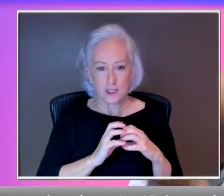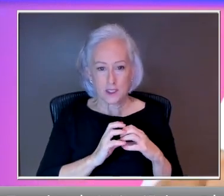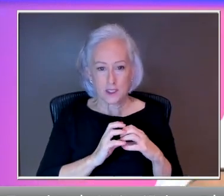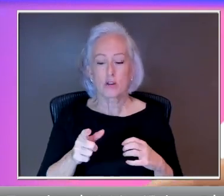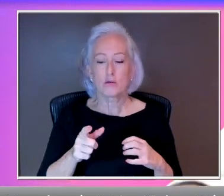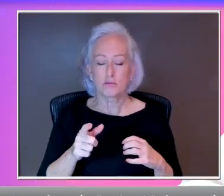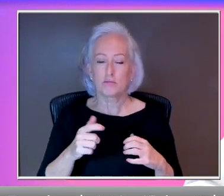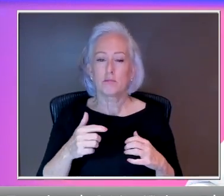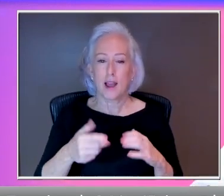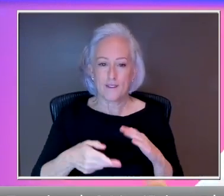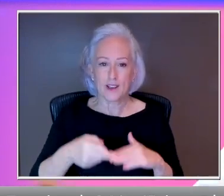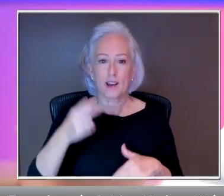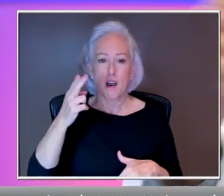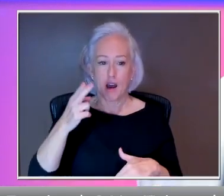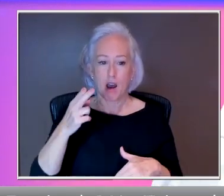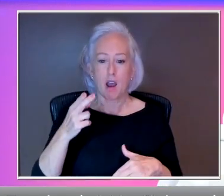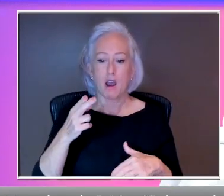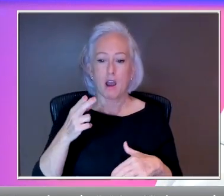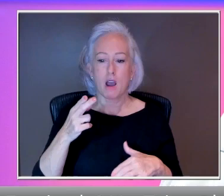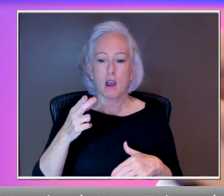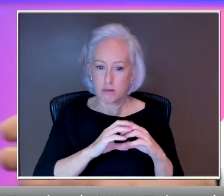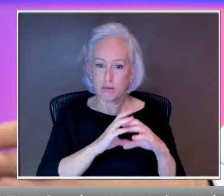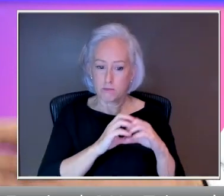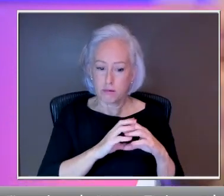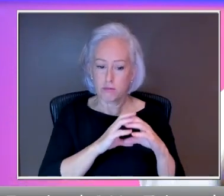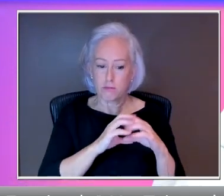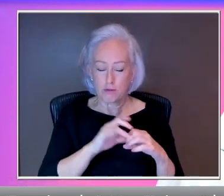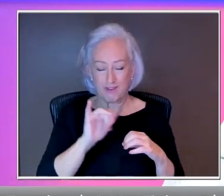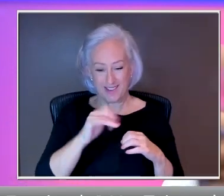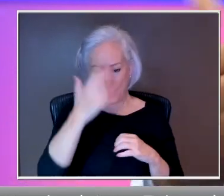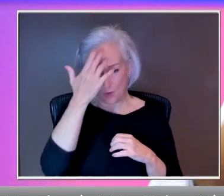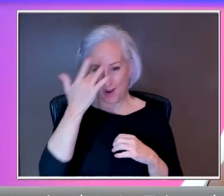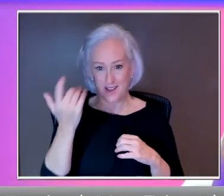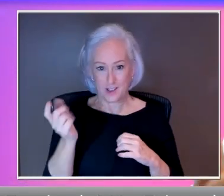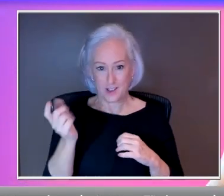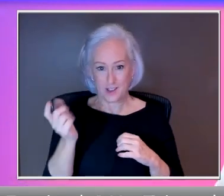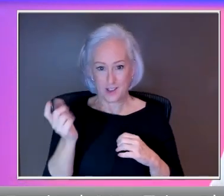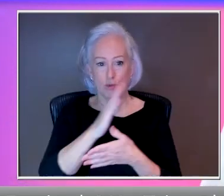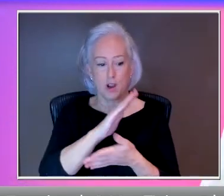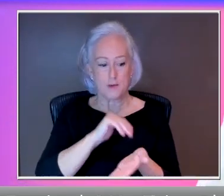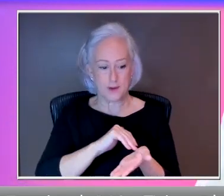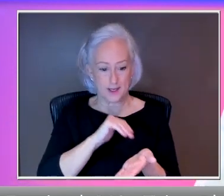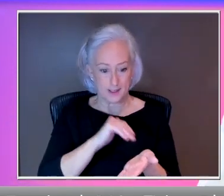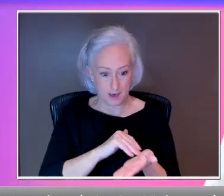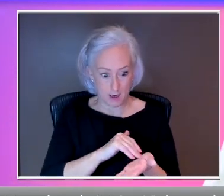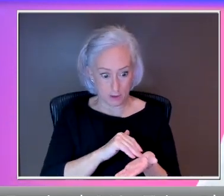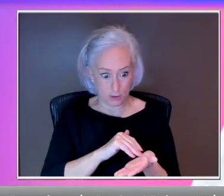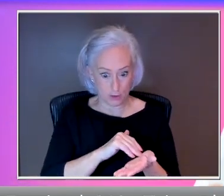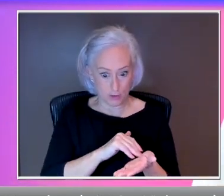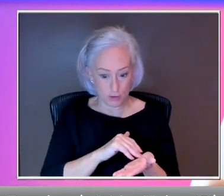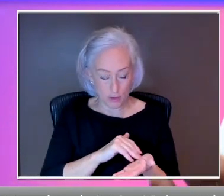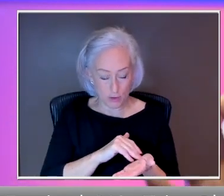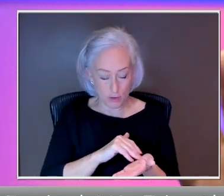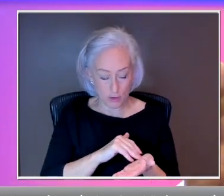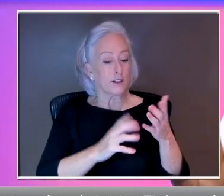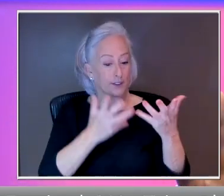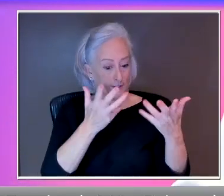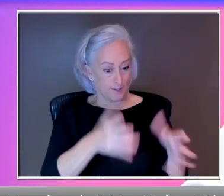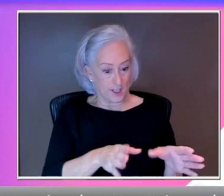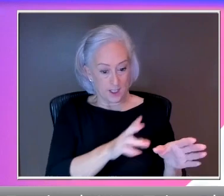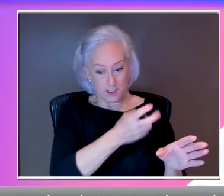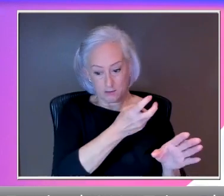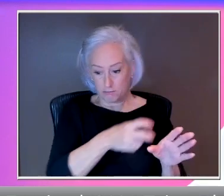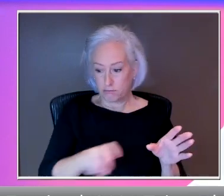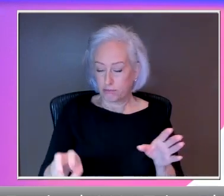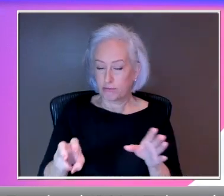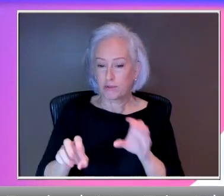but that got her in to see the PCP, which then her primary care provider, that then led to an evaluation by me. But when I